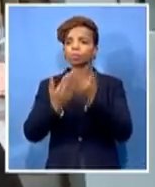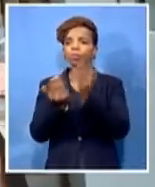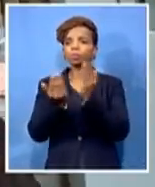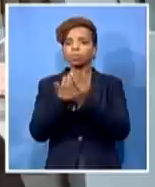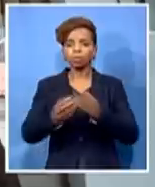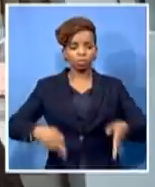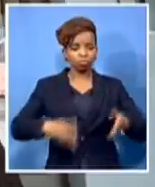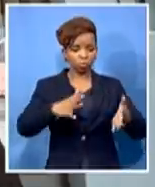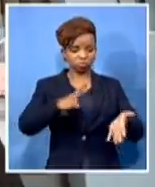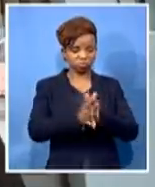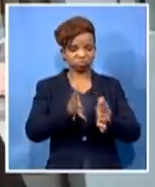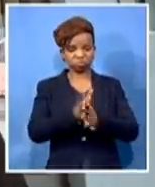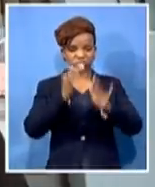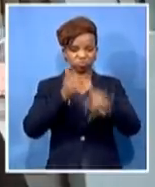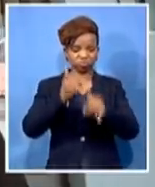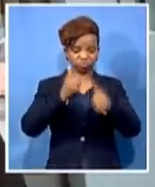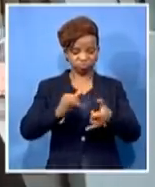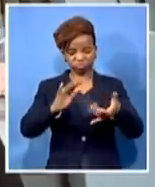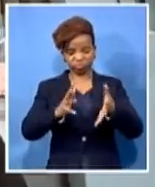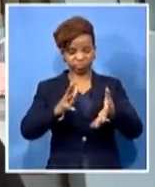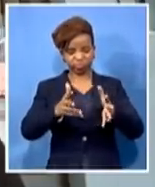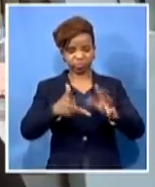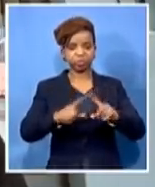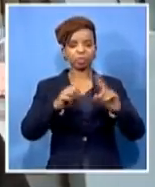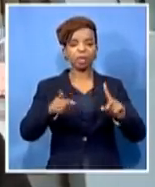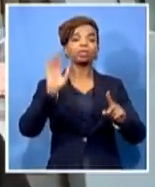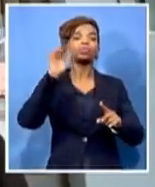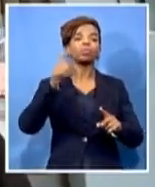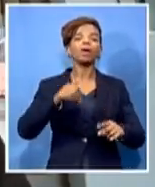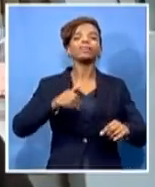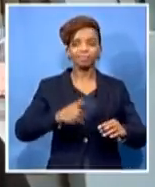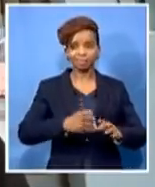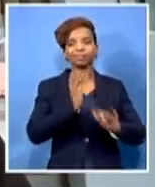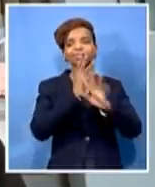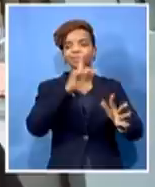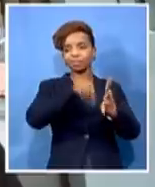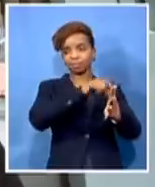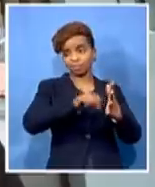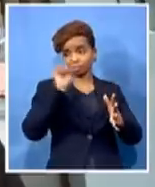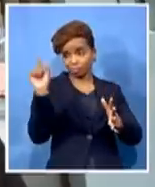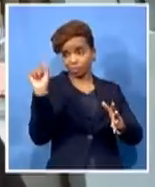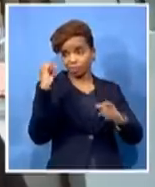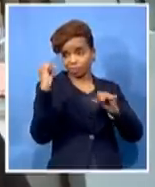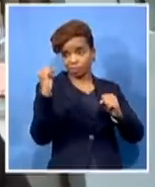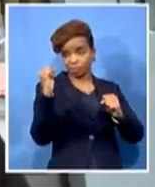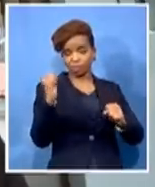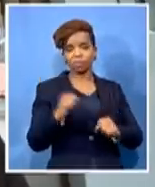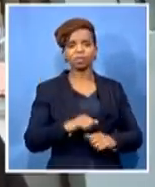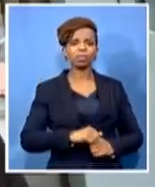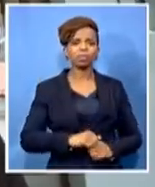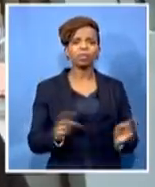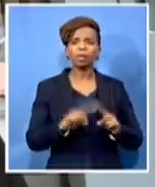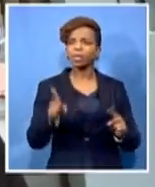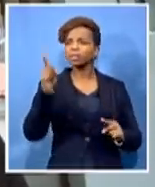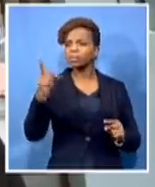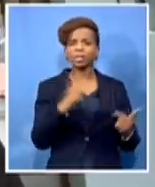go to vote for the same party that you at least did everything wrong in its name to express disquiet.